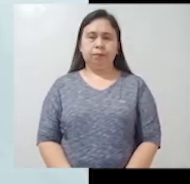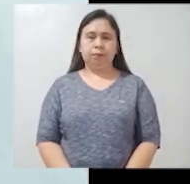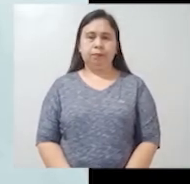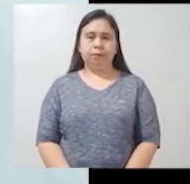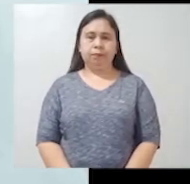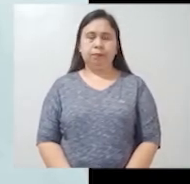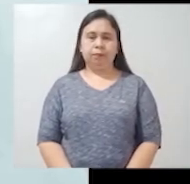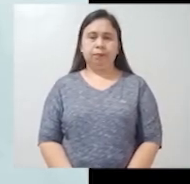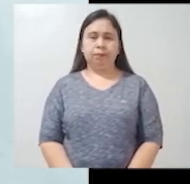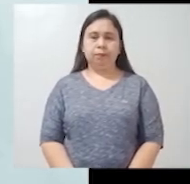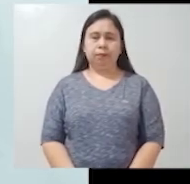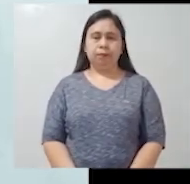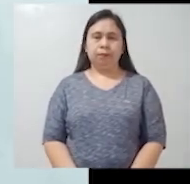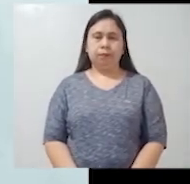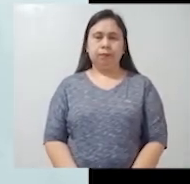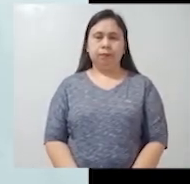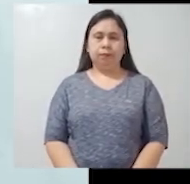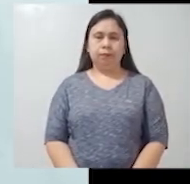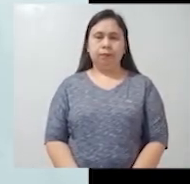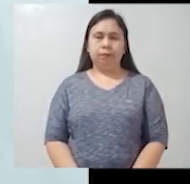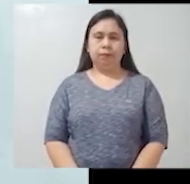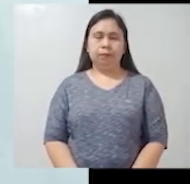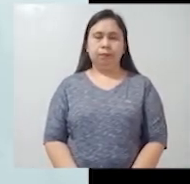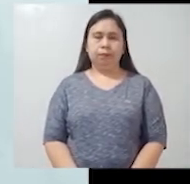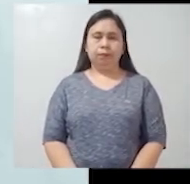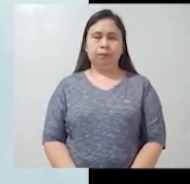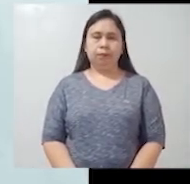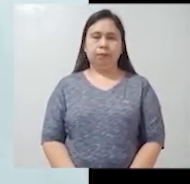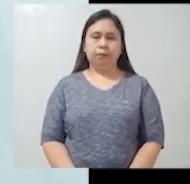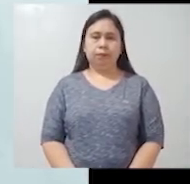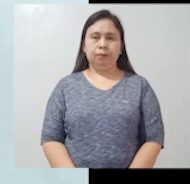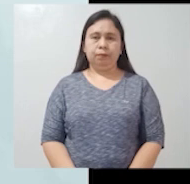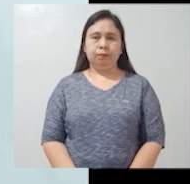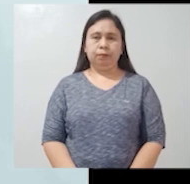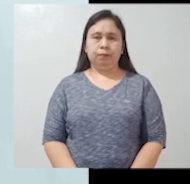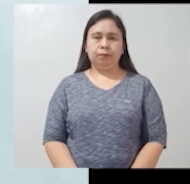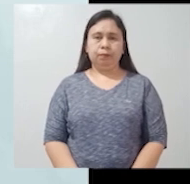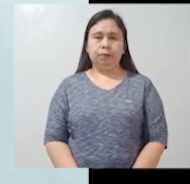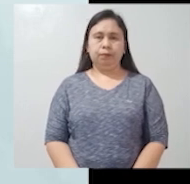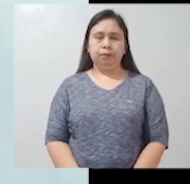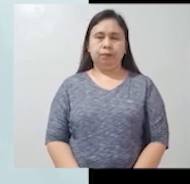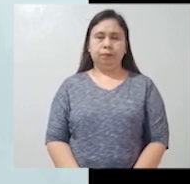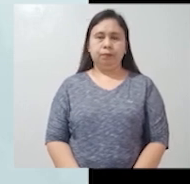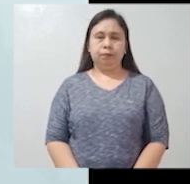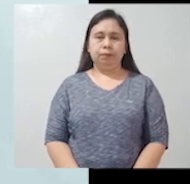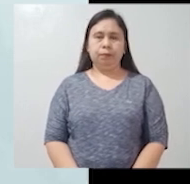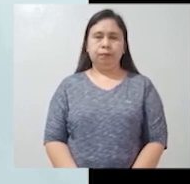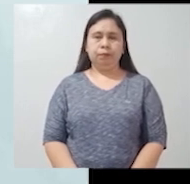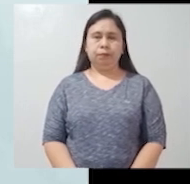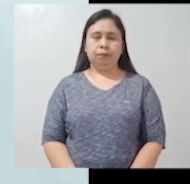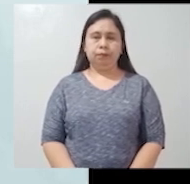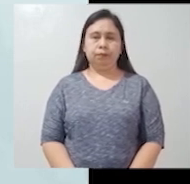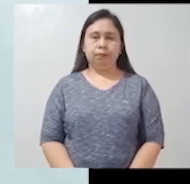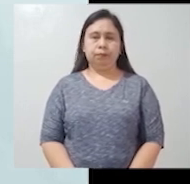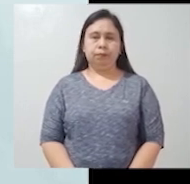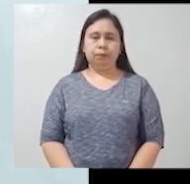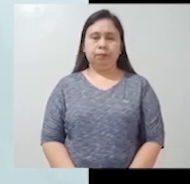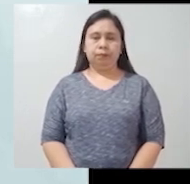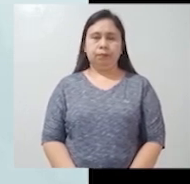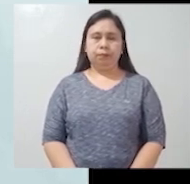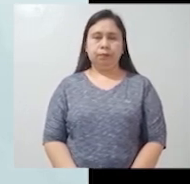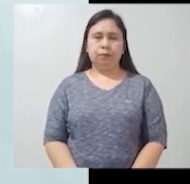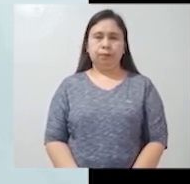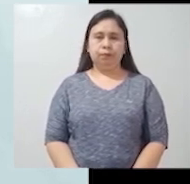As the space around each molecule is very less, molecules of a solid cannot move